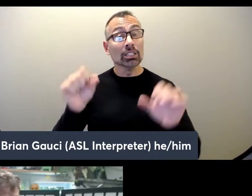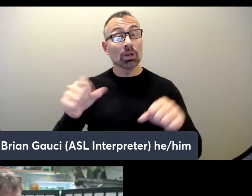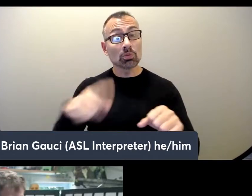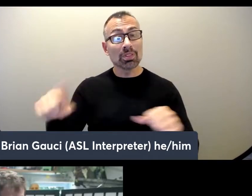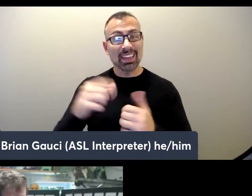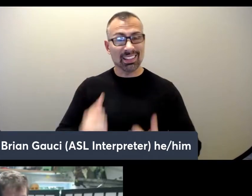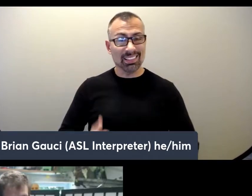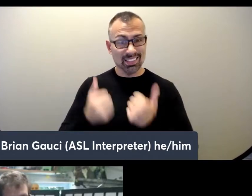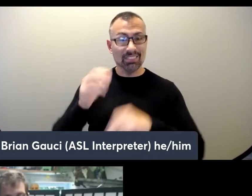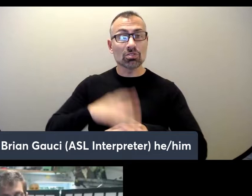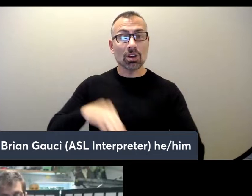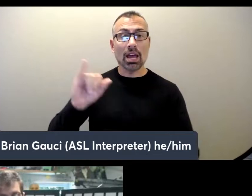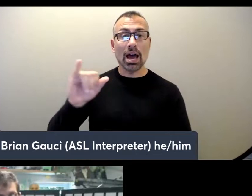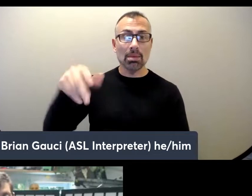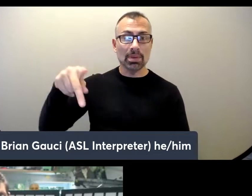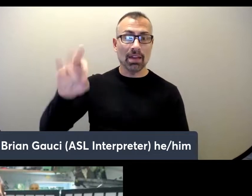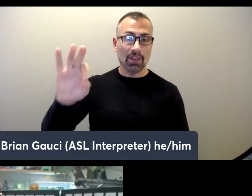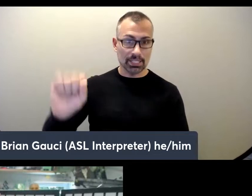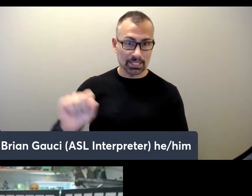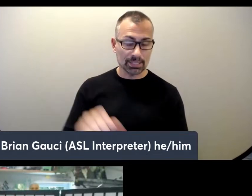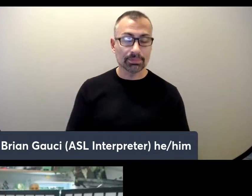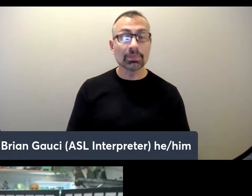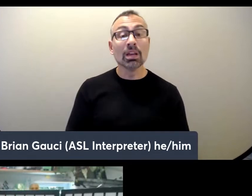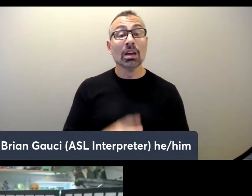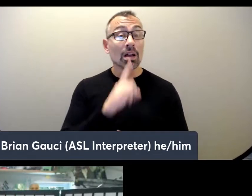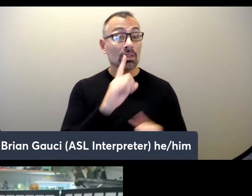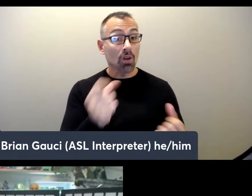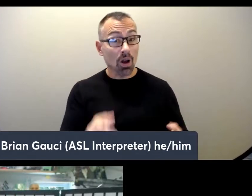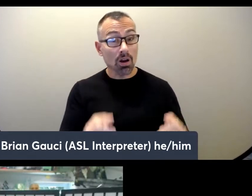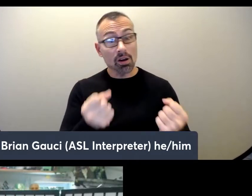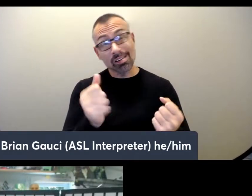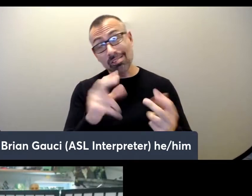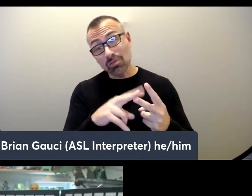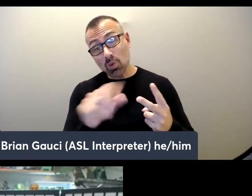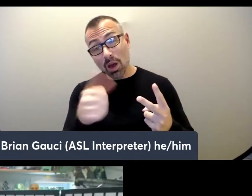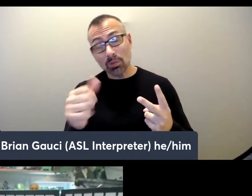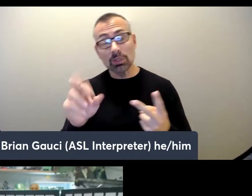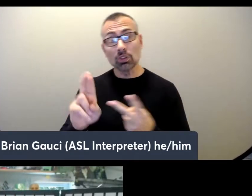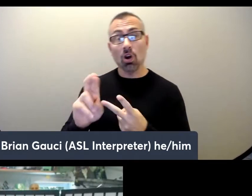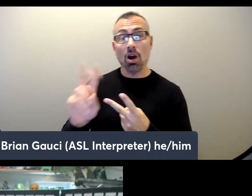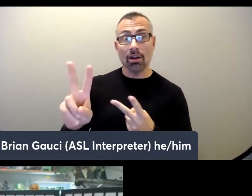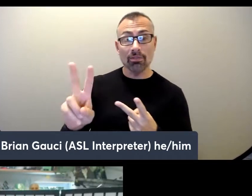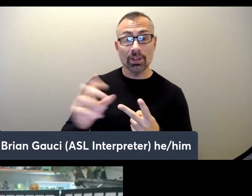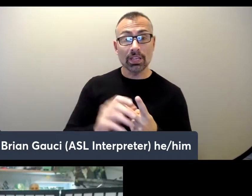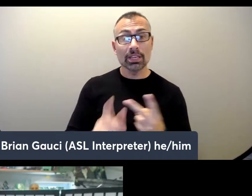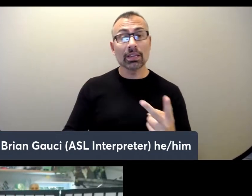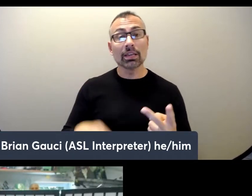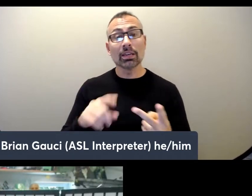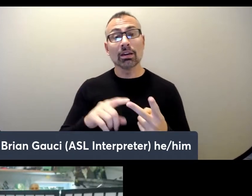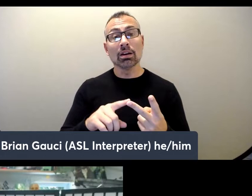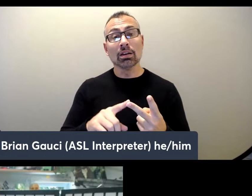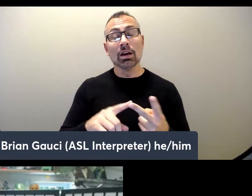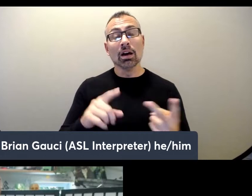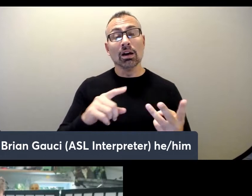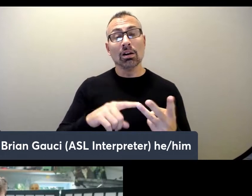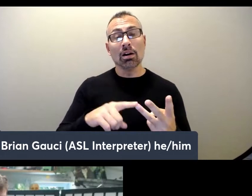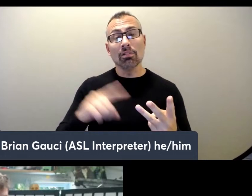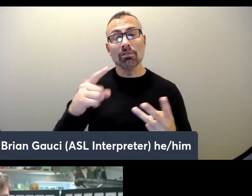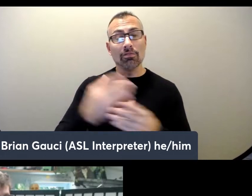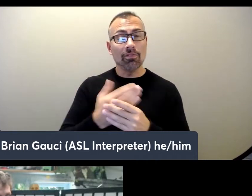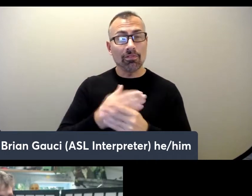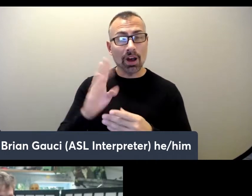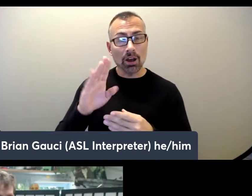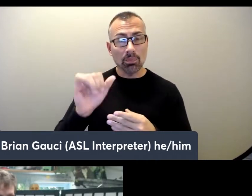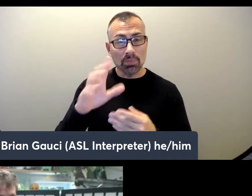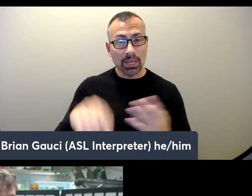IPFS. Now, there are a couple of other ones again. So there's Arweave, which is another distributed network, Filebase, Filecoin, Sia,